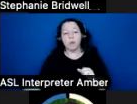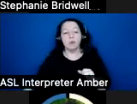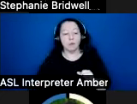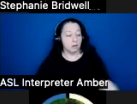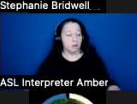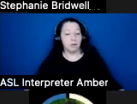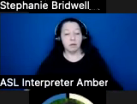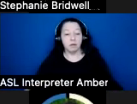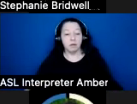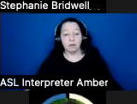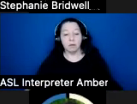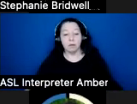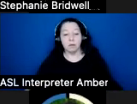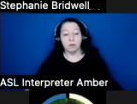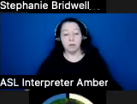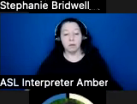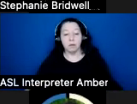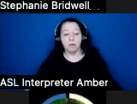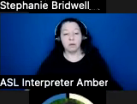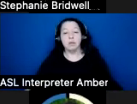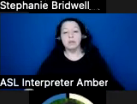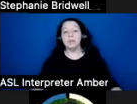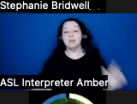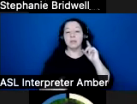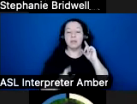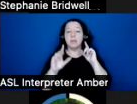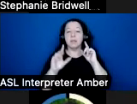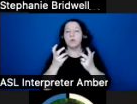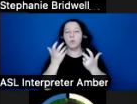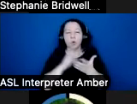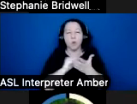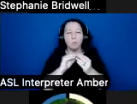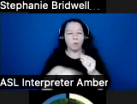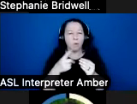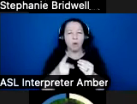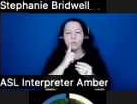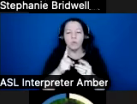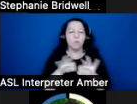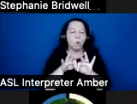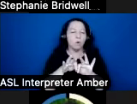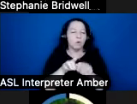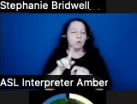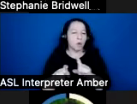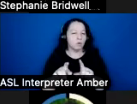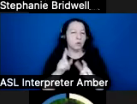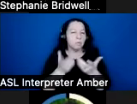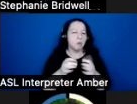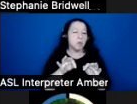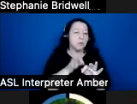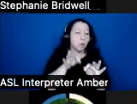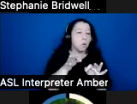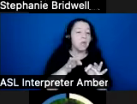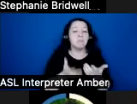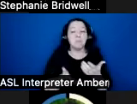wanted to learn more about. And this is a huge, broad question. Maybe it's sewing. Maybe